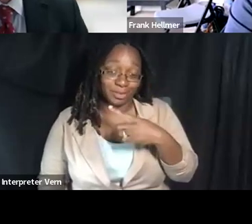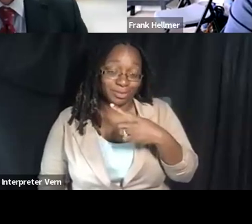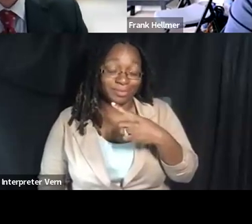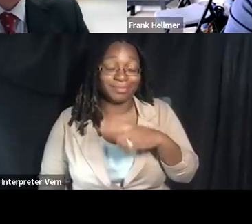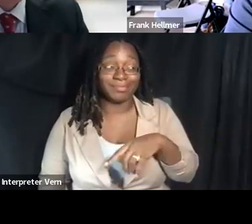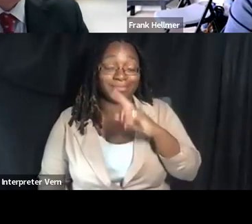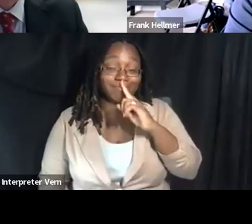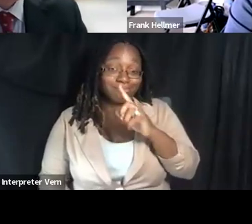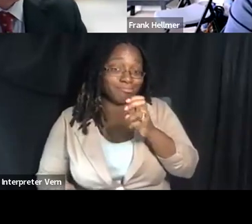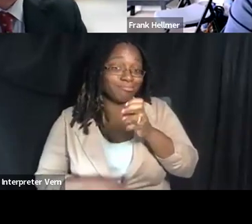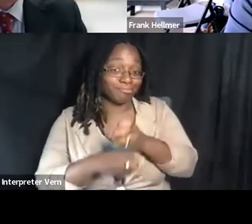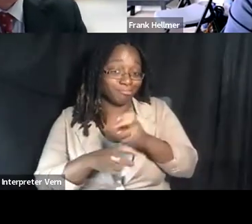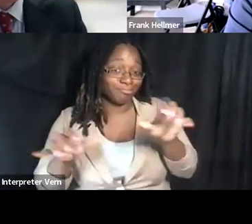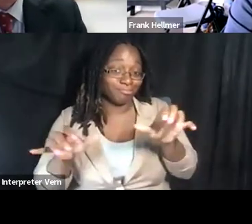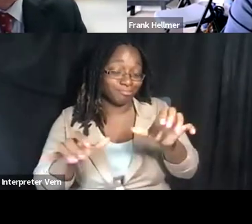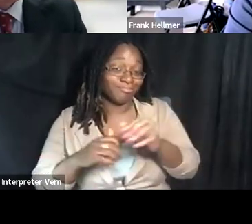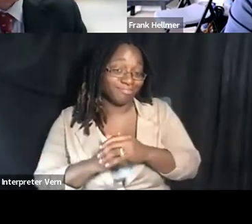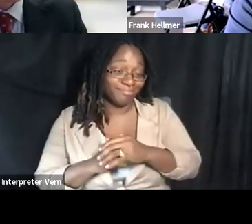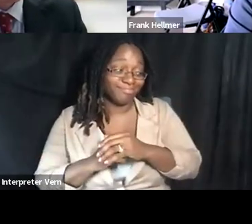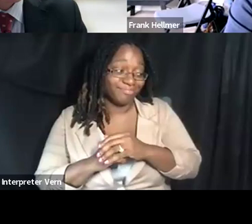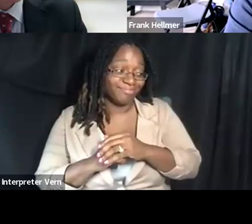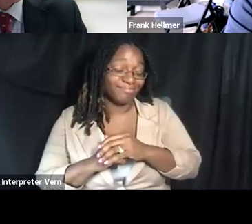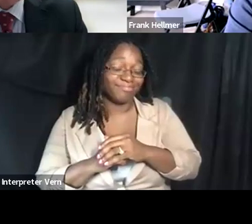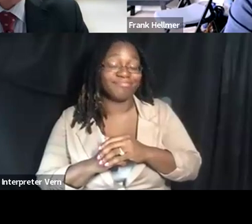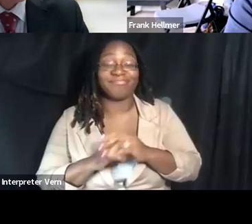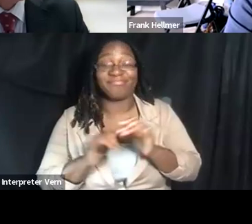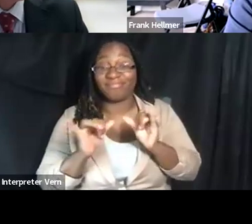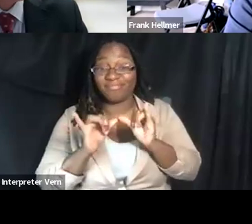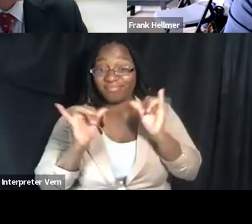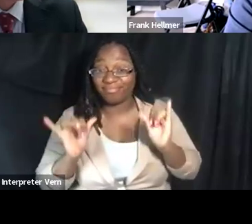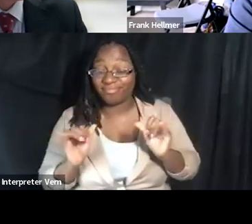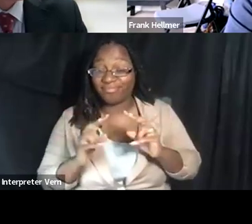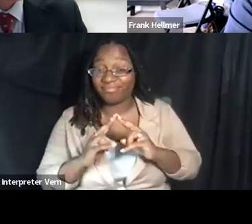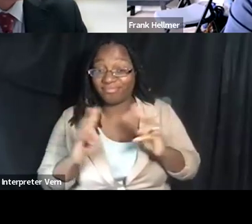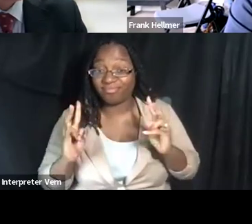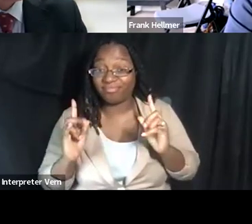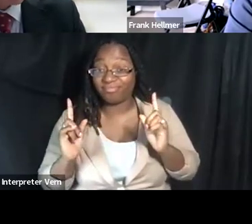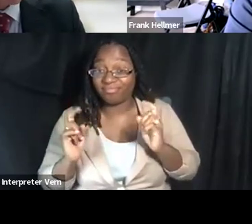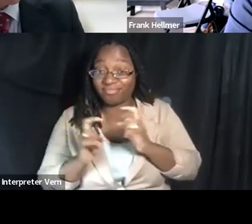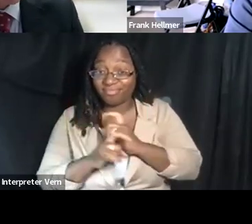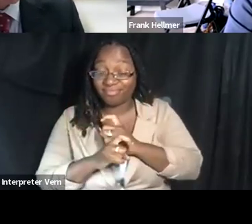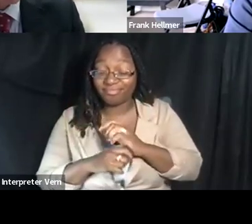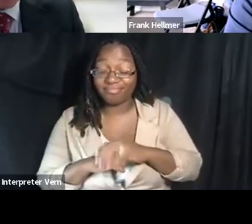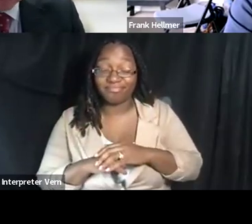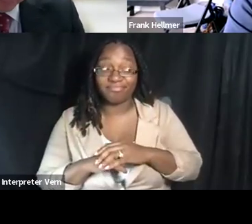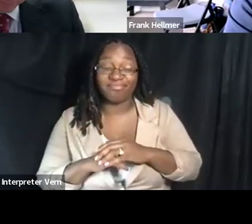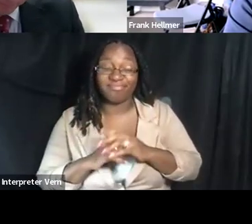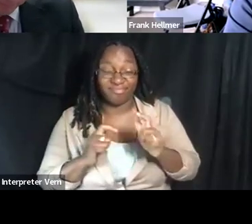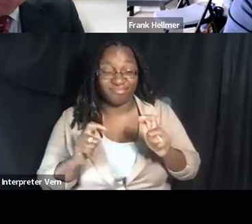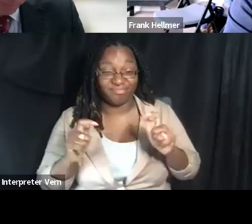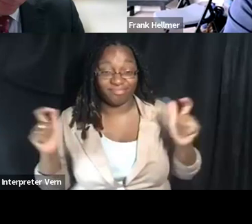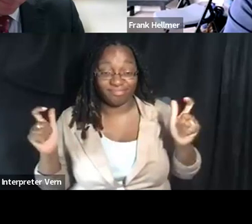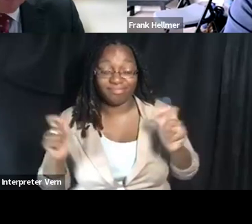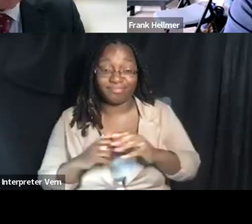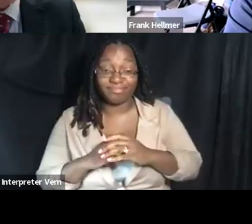really hard to do. These systems are complex and they're big. And so I would